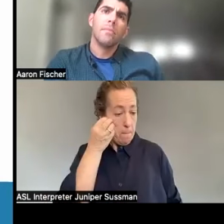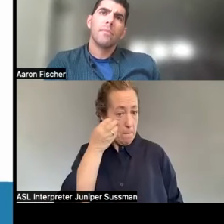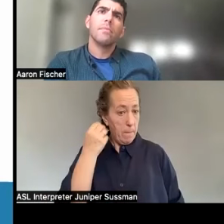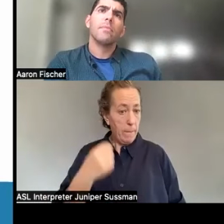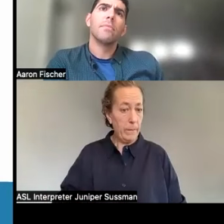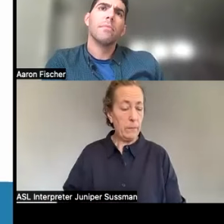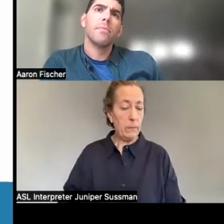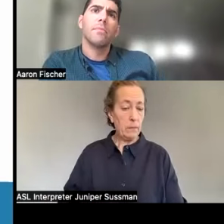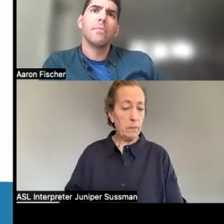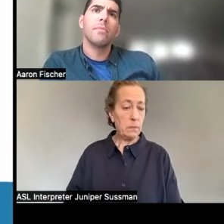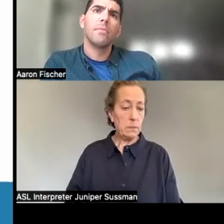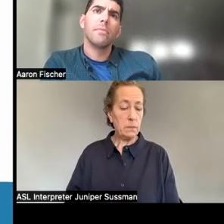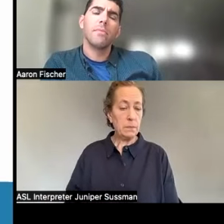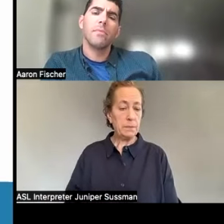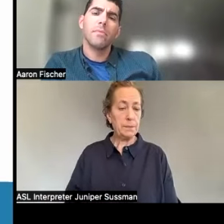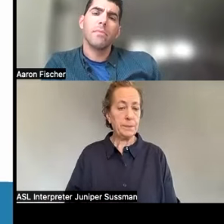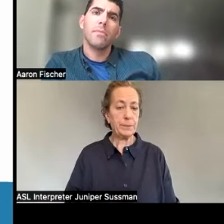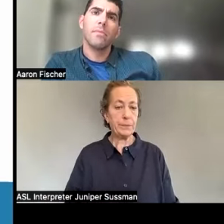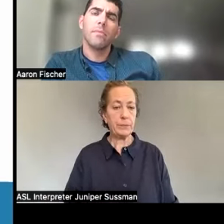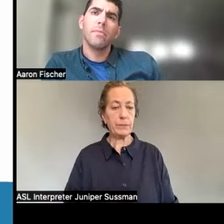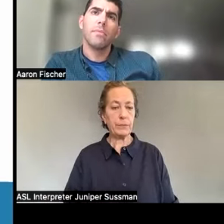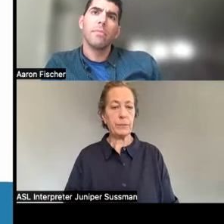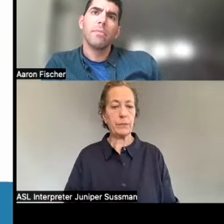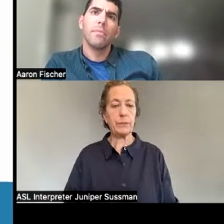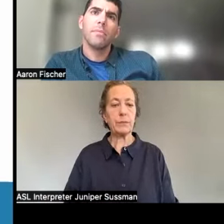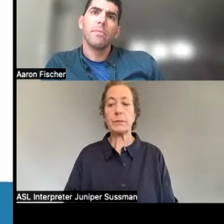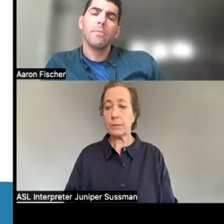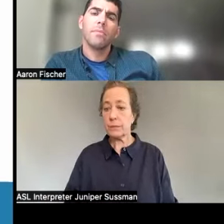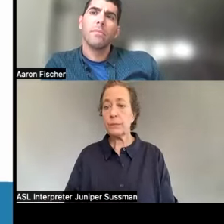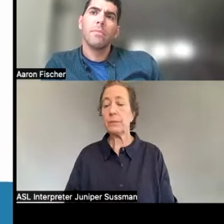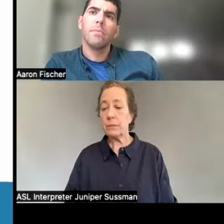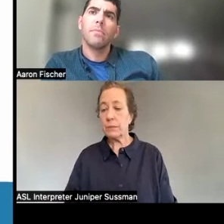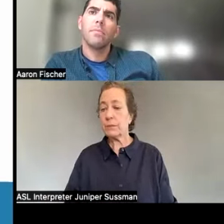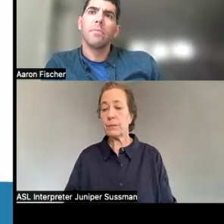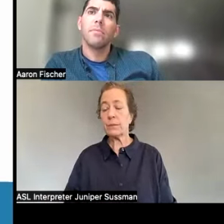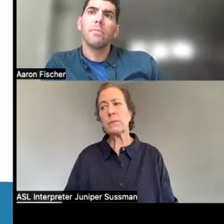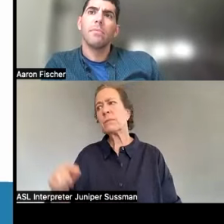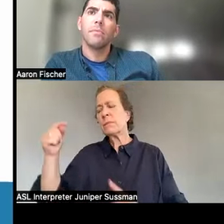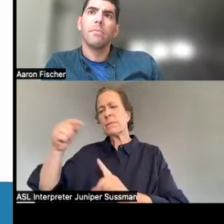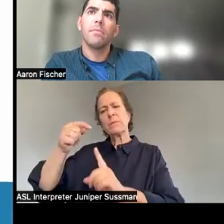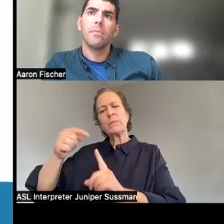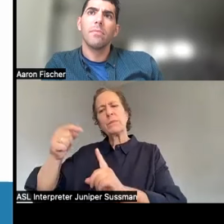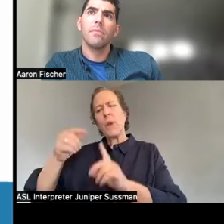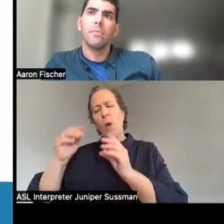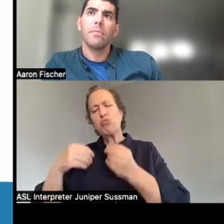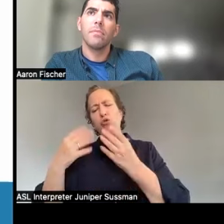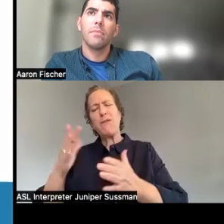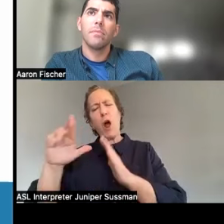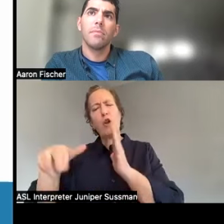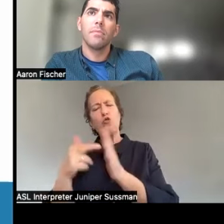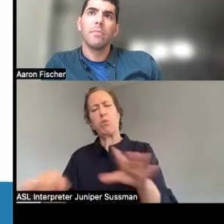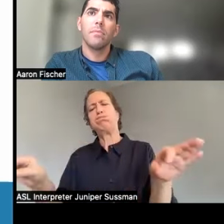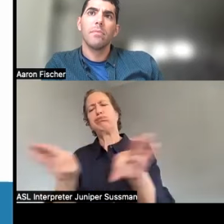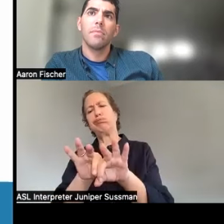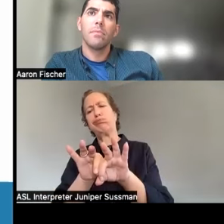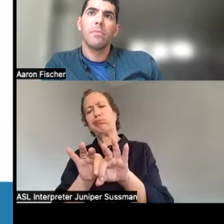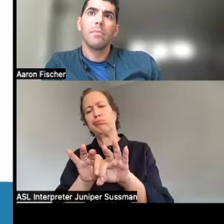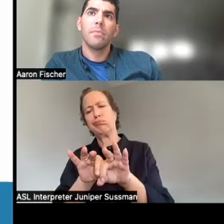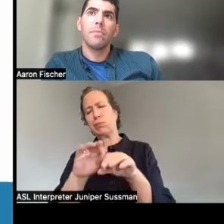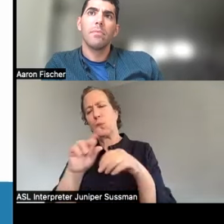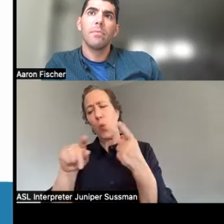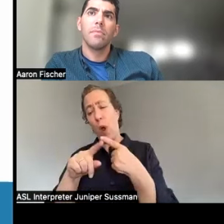So the role of the provider is extremely important in advocating for patients in a health center, but it's